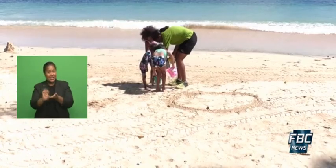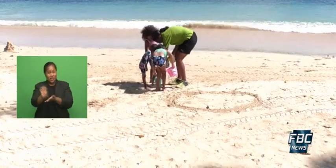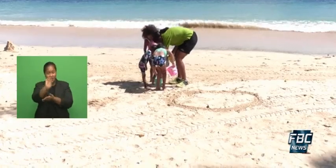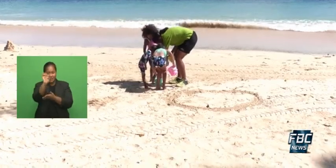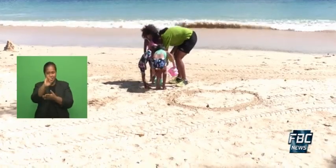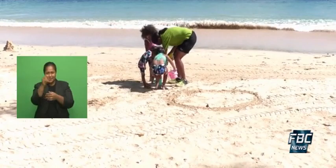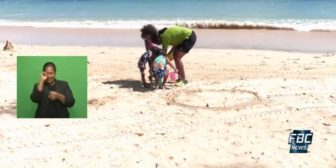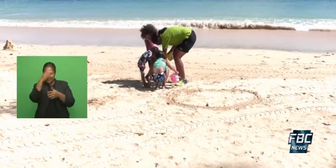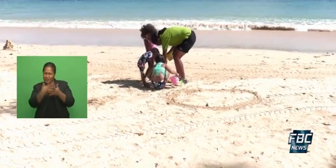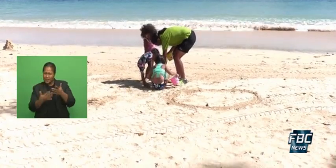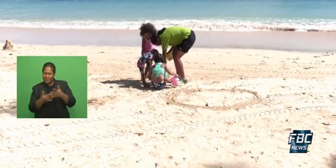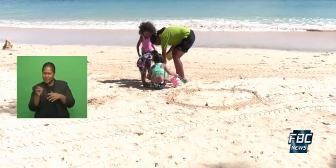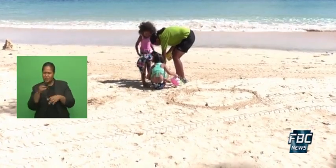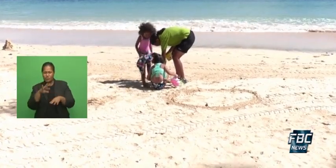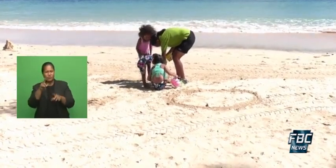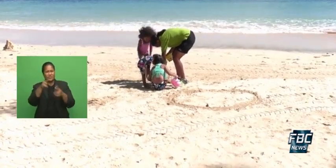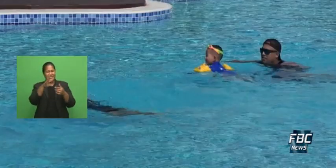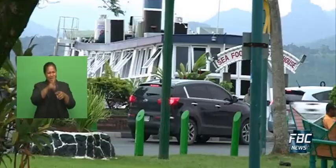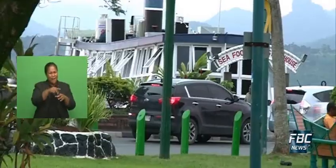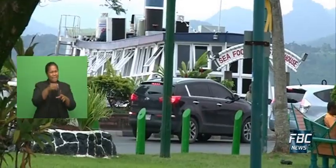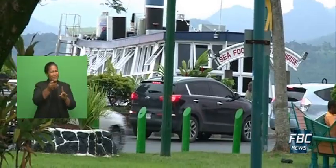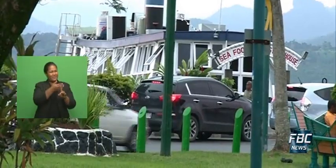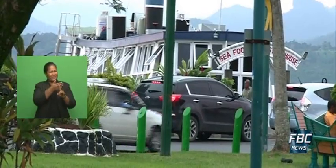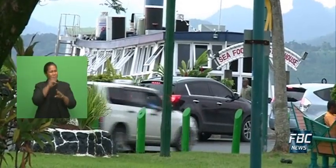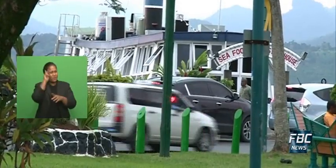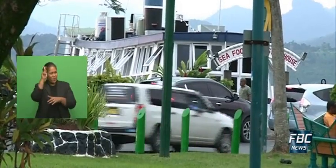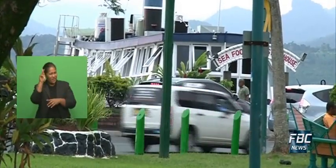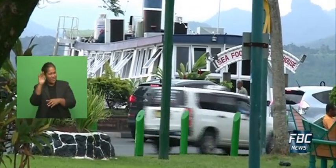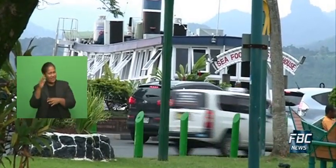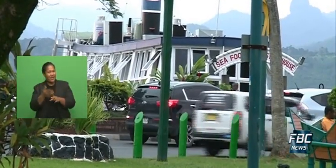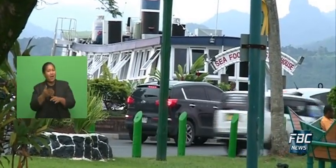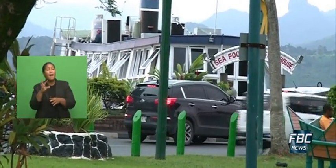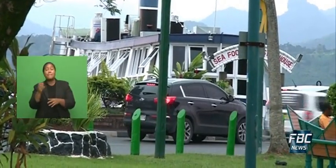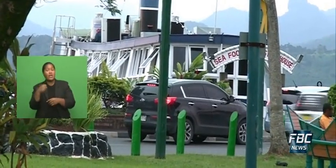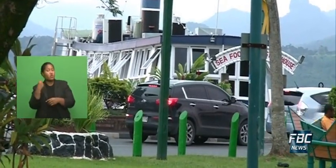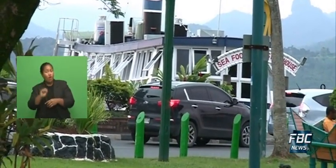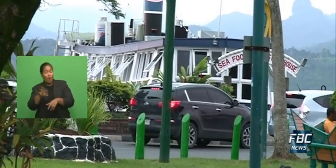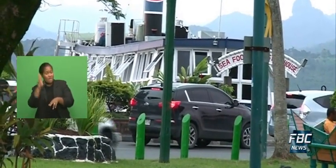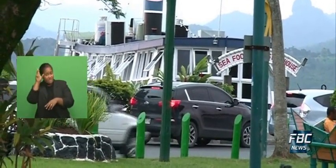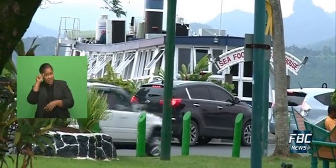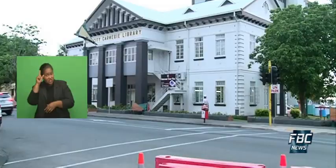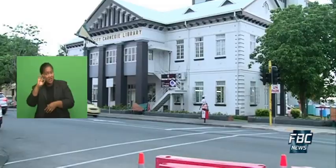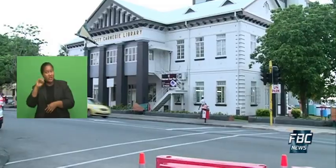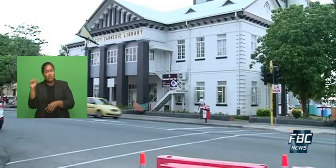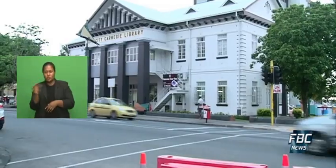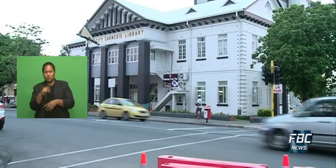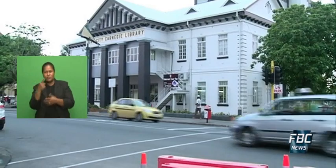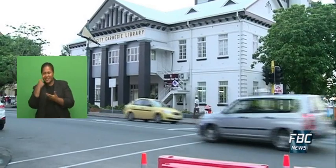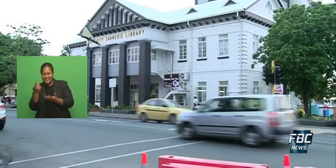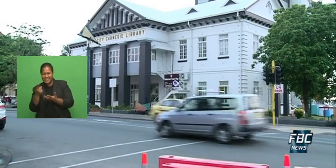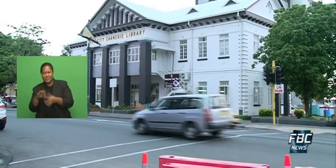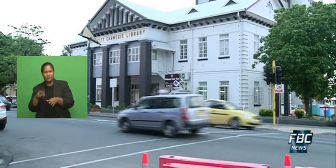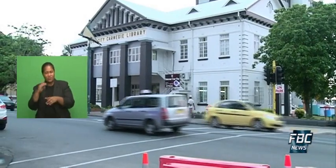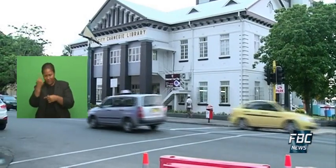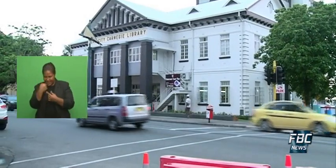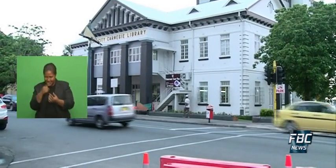over failed former professors. But no Fijian should be blind to the hardship our people are